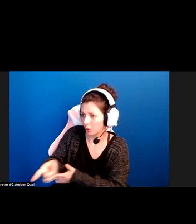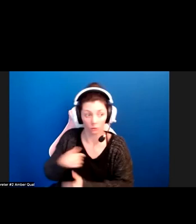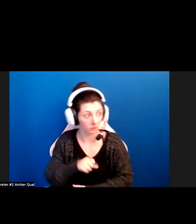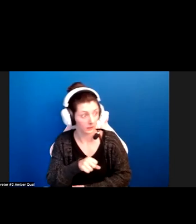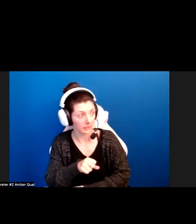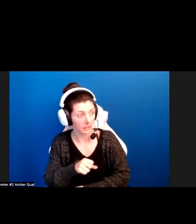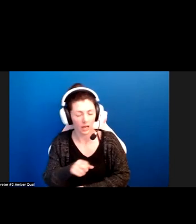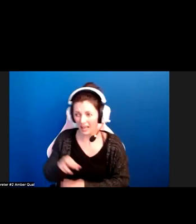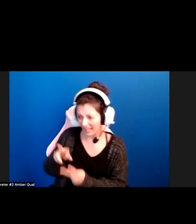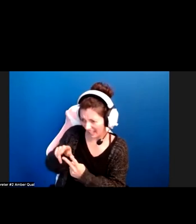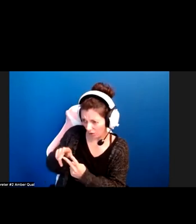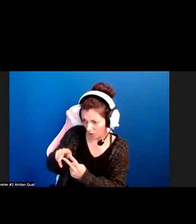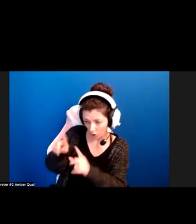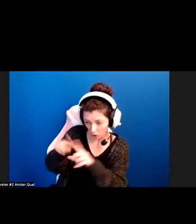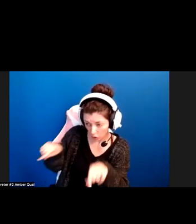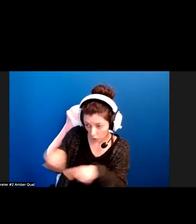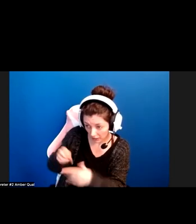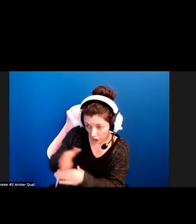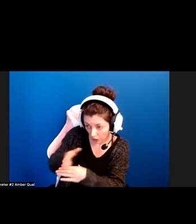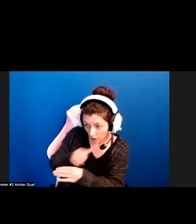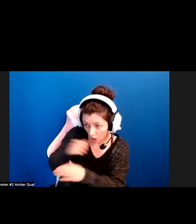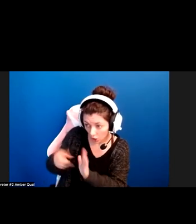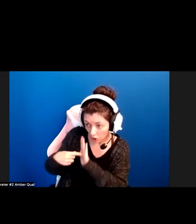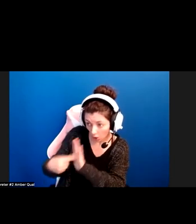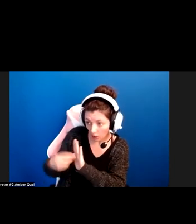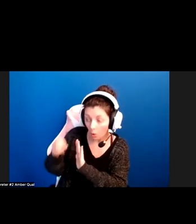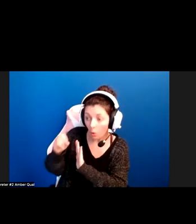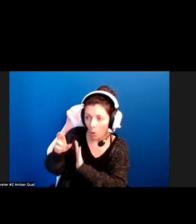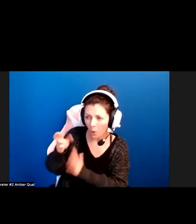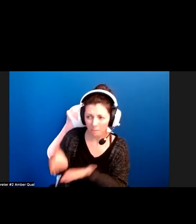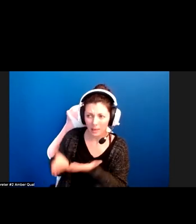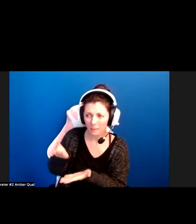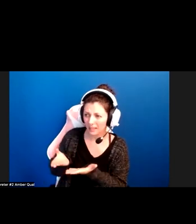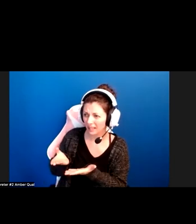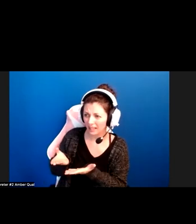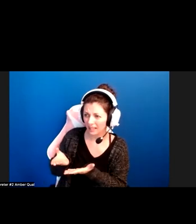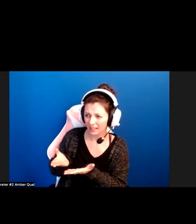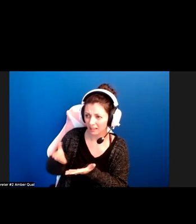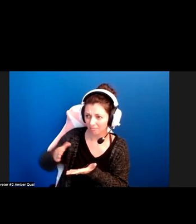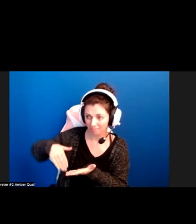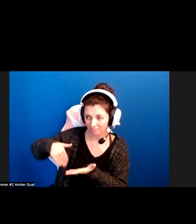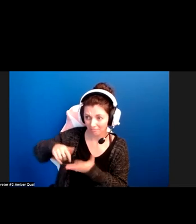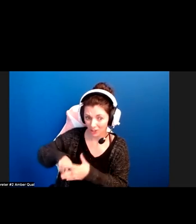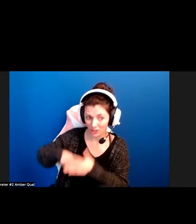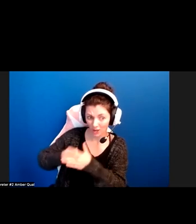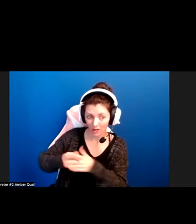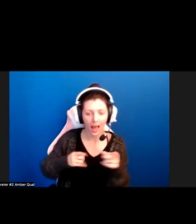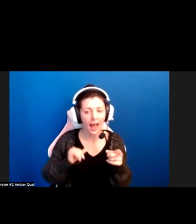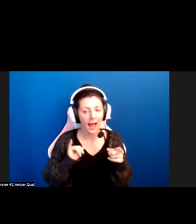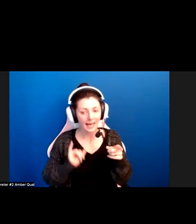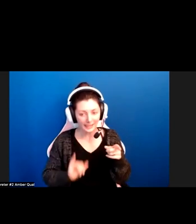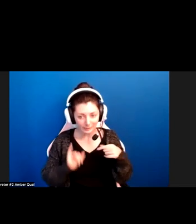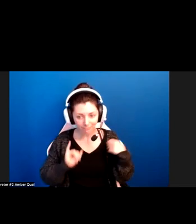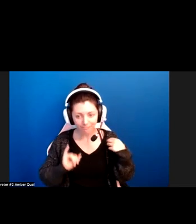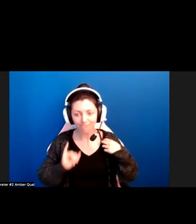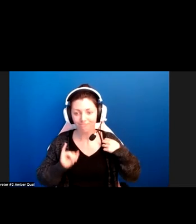Either the screen share is not showing, or perhaps you haven't enabled that yet.